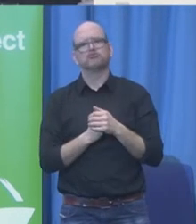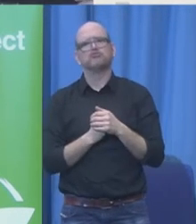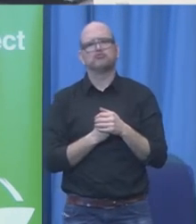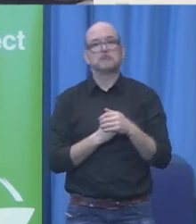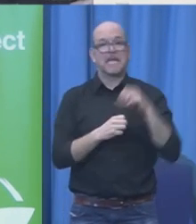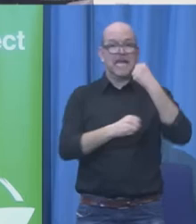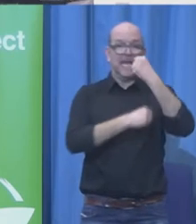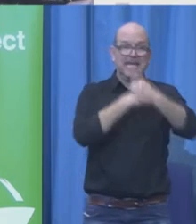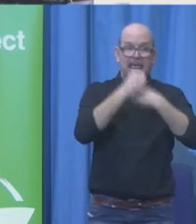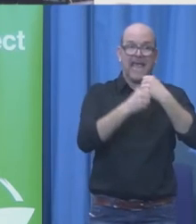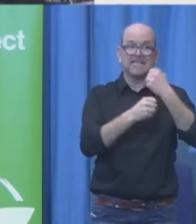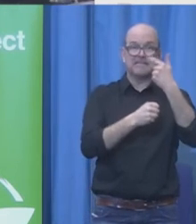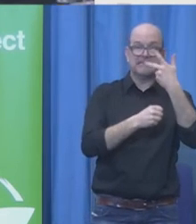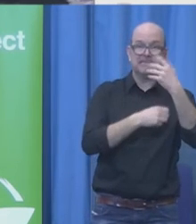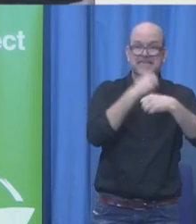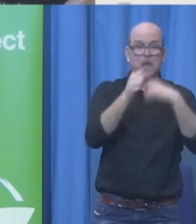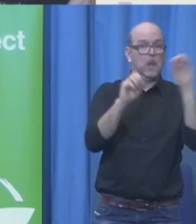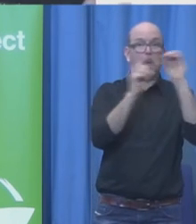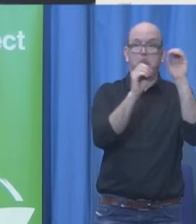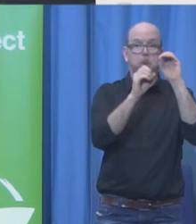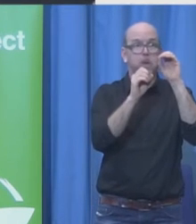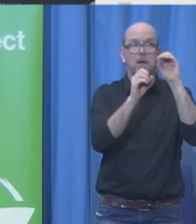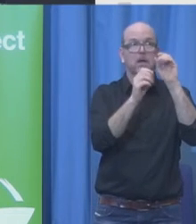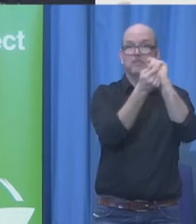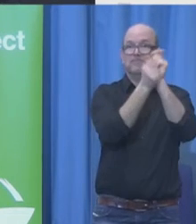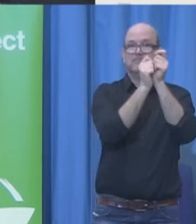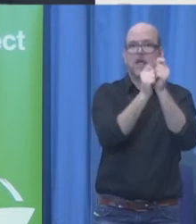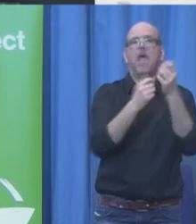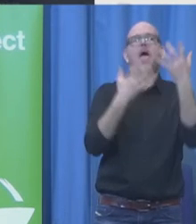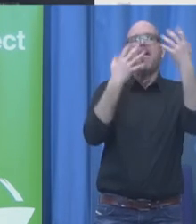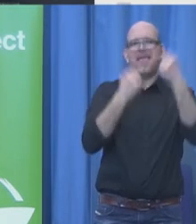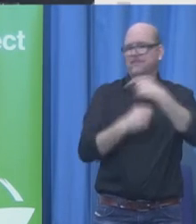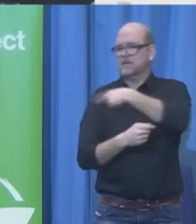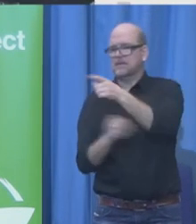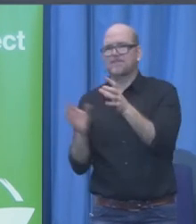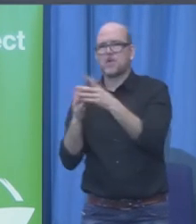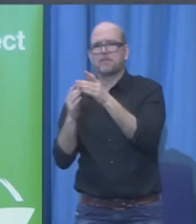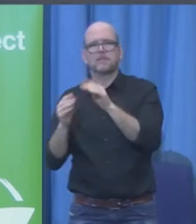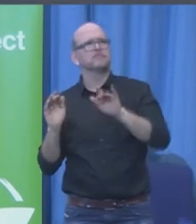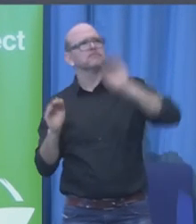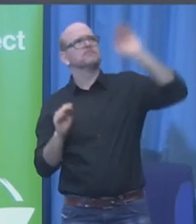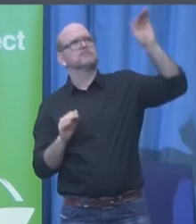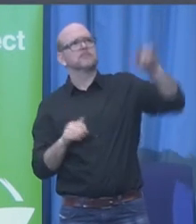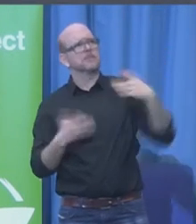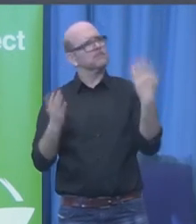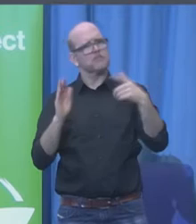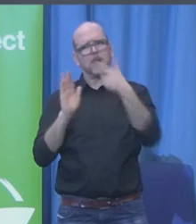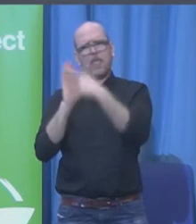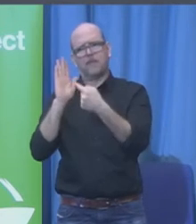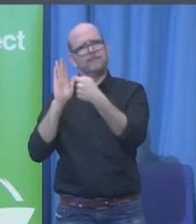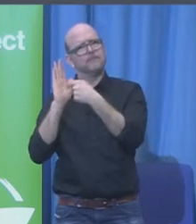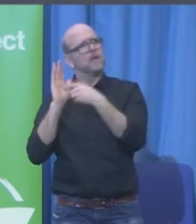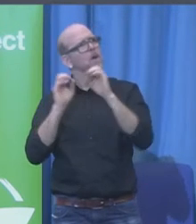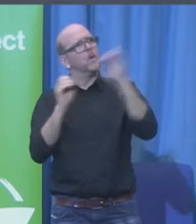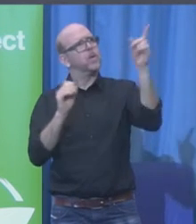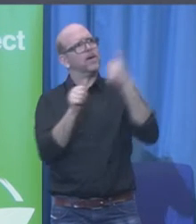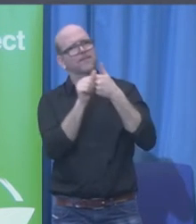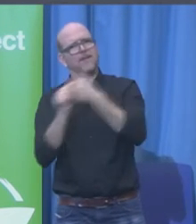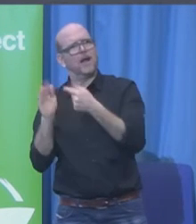I think that was all for me, was it? Yeah. Thank you very much. Yeah. There was one question about the lack of cooperation with businesses. Maybe you quickly want to go